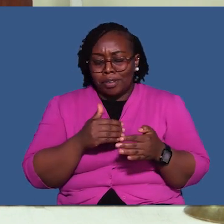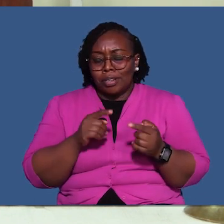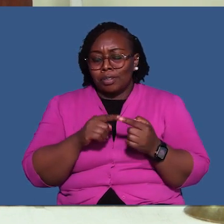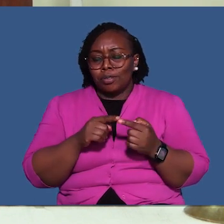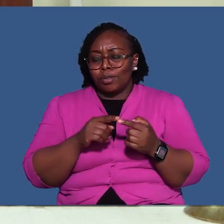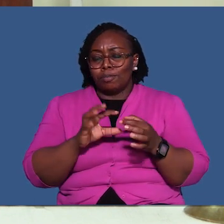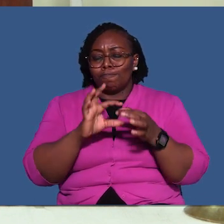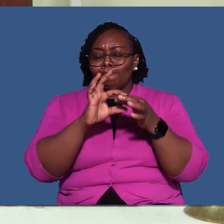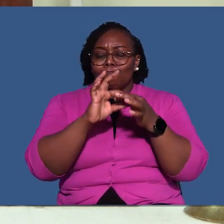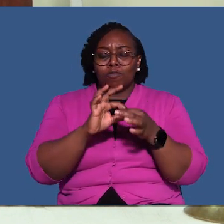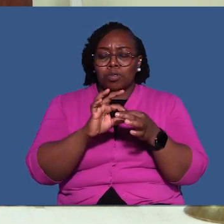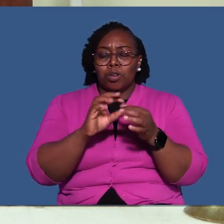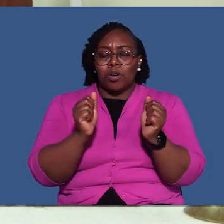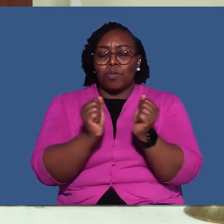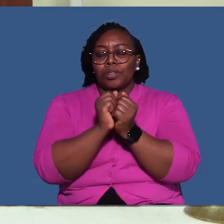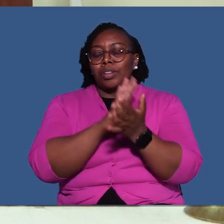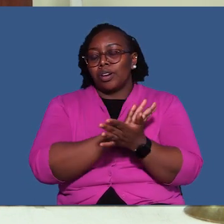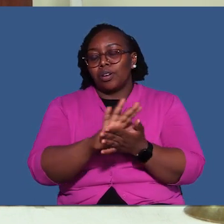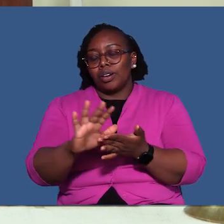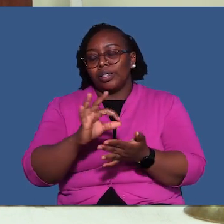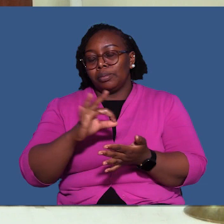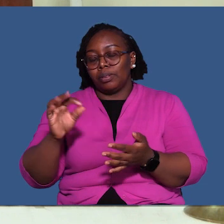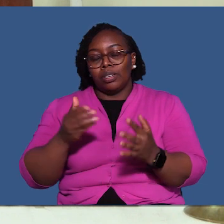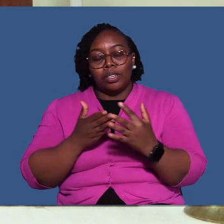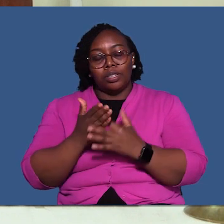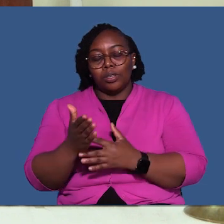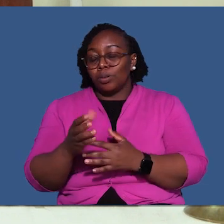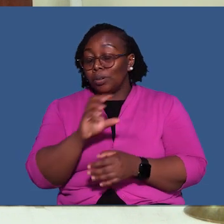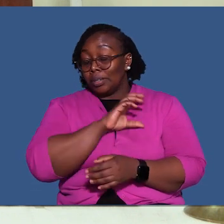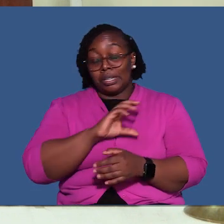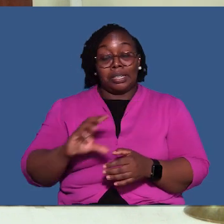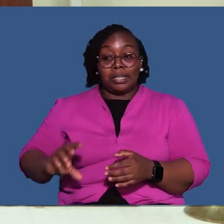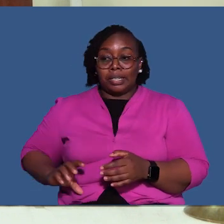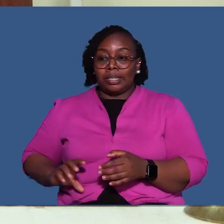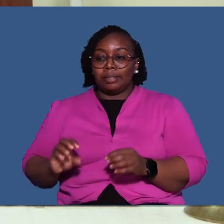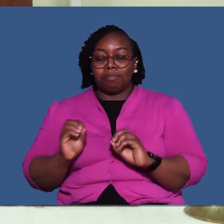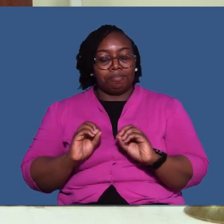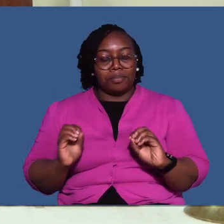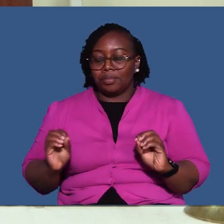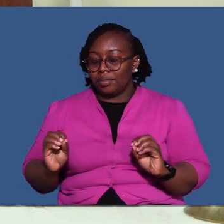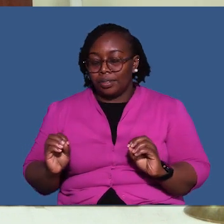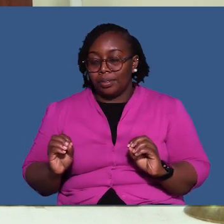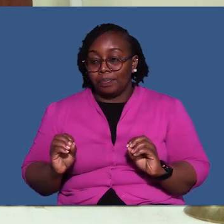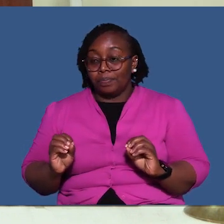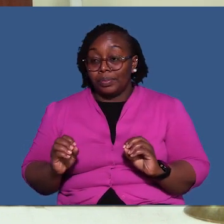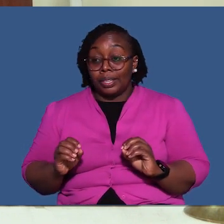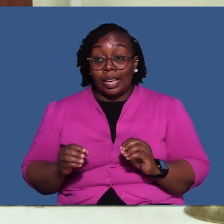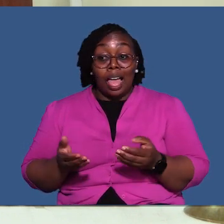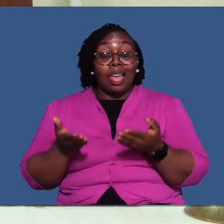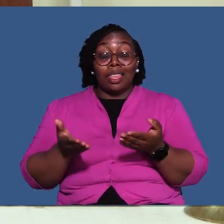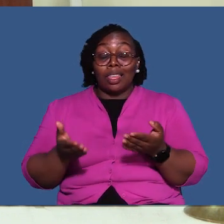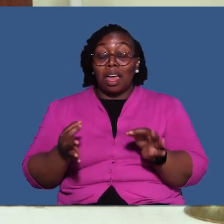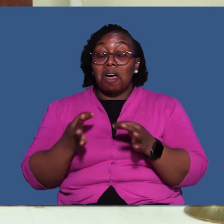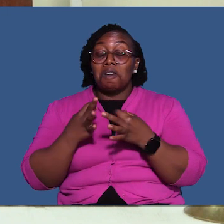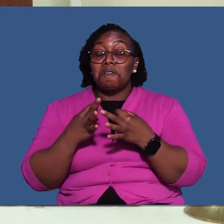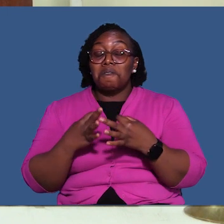with the Holy Spirit through Christ, but it also became apparent to people